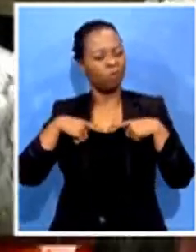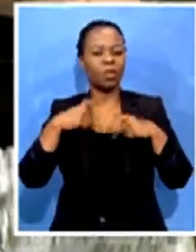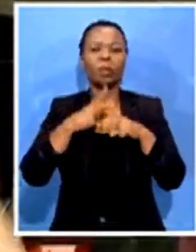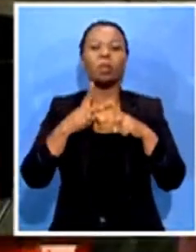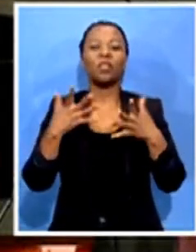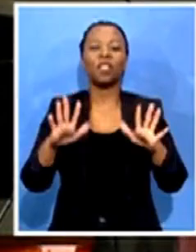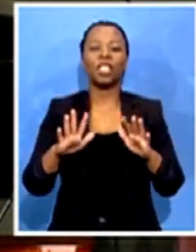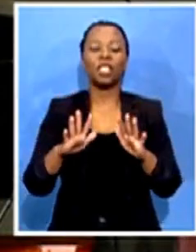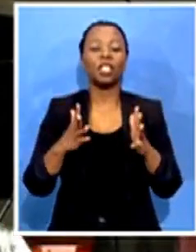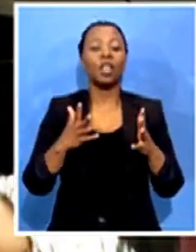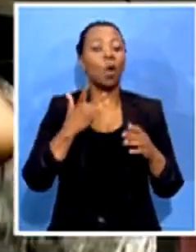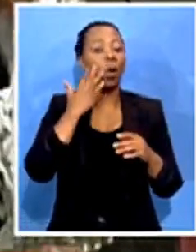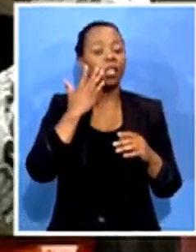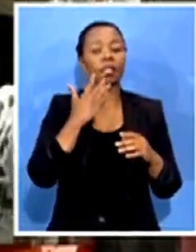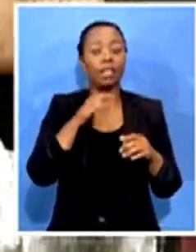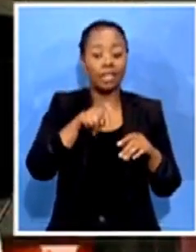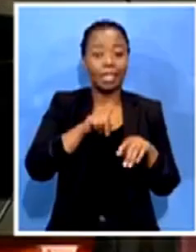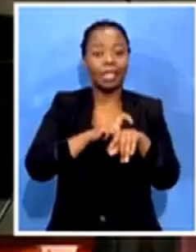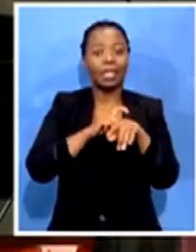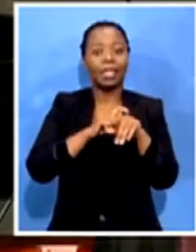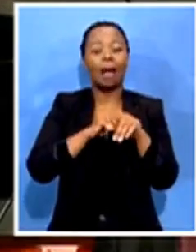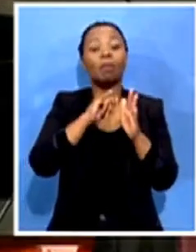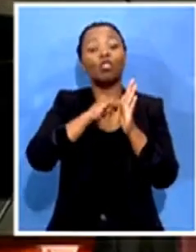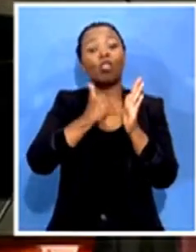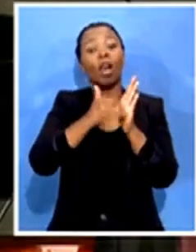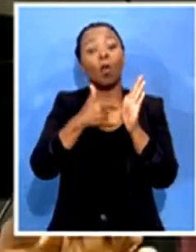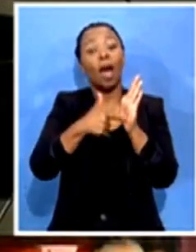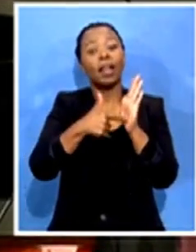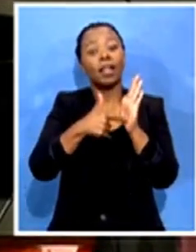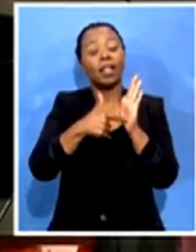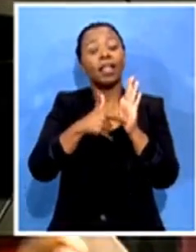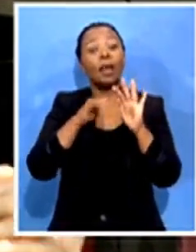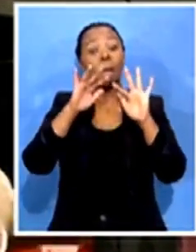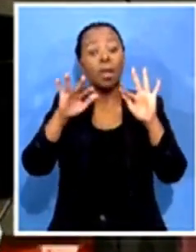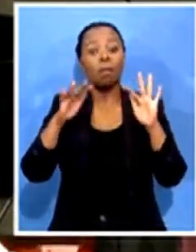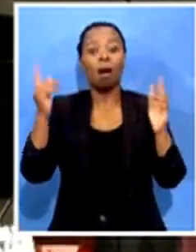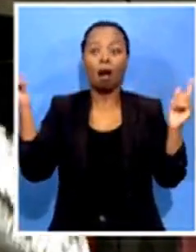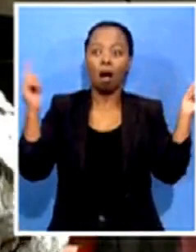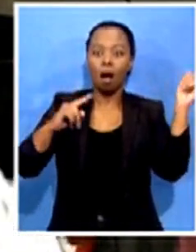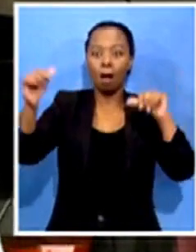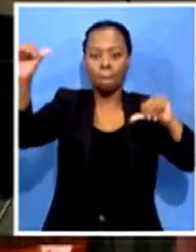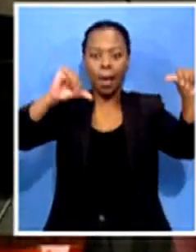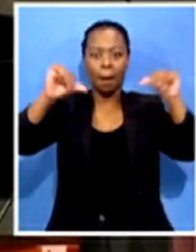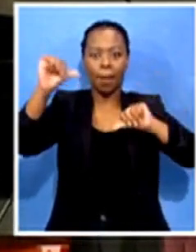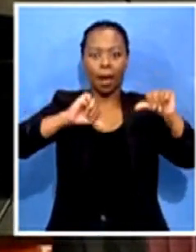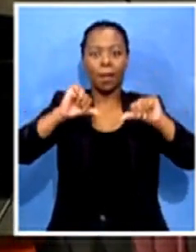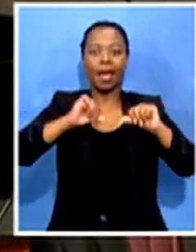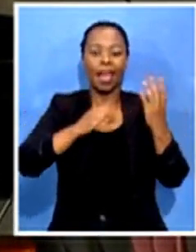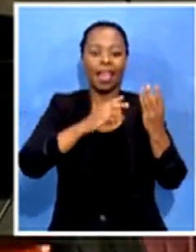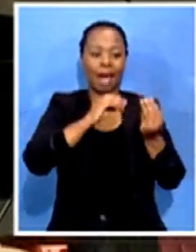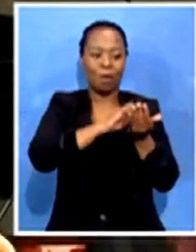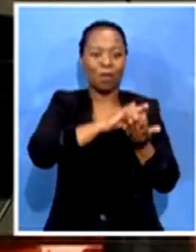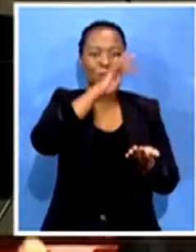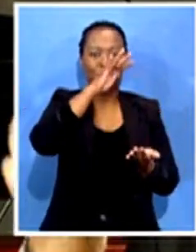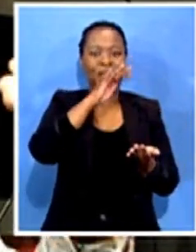when people returned that the numbers are going to increase, but the increases are happening much faster